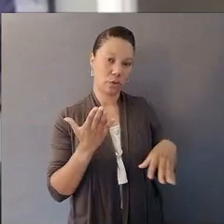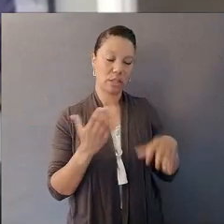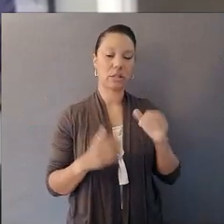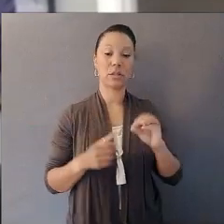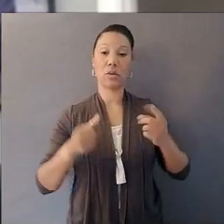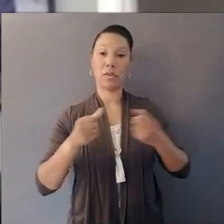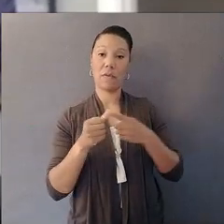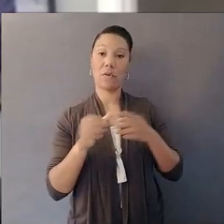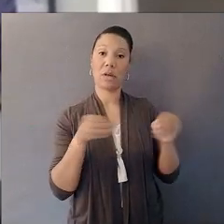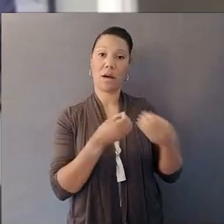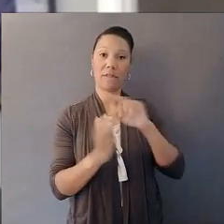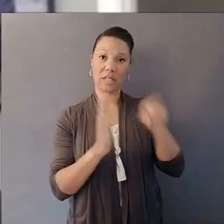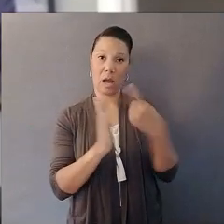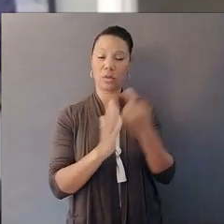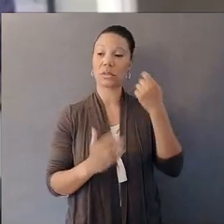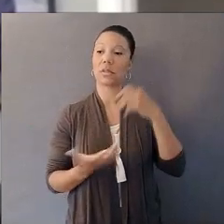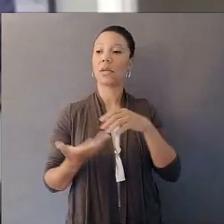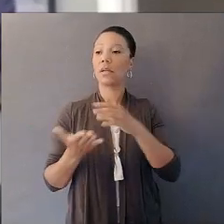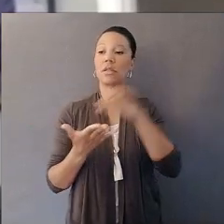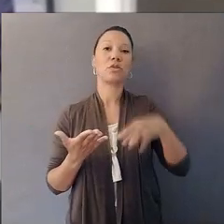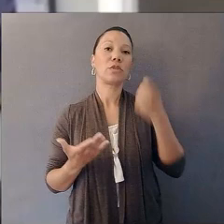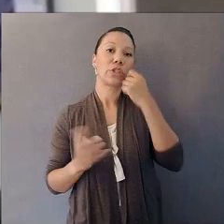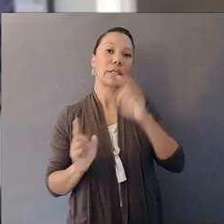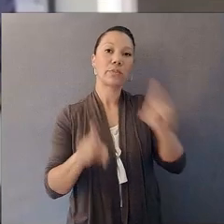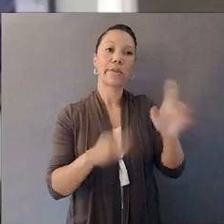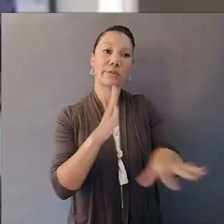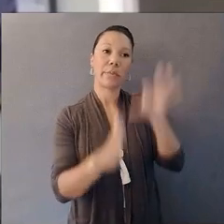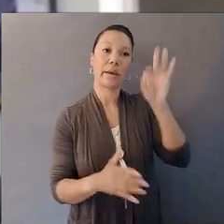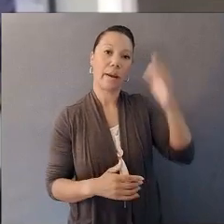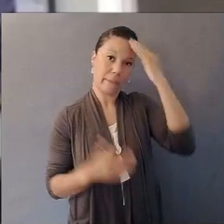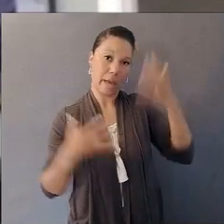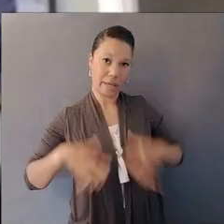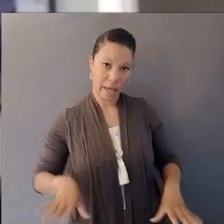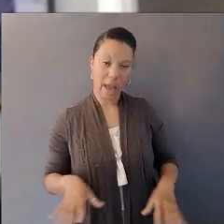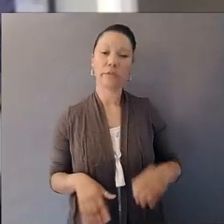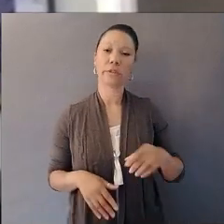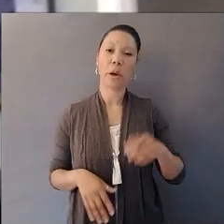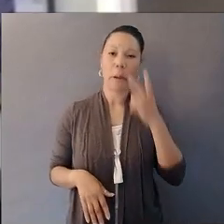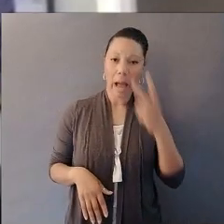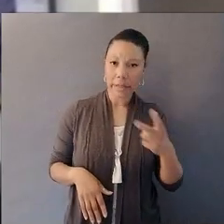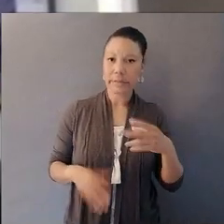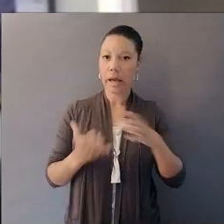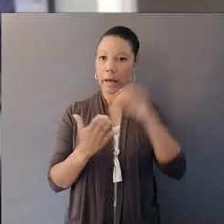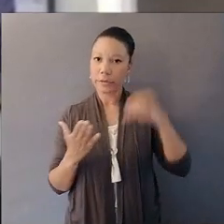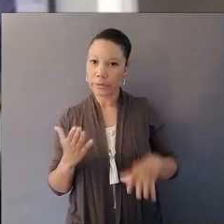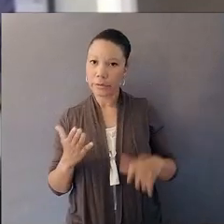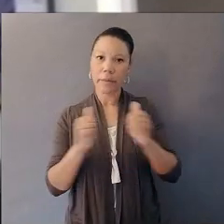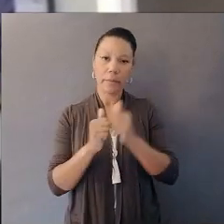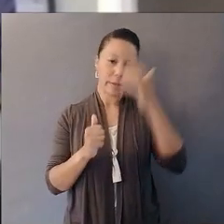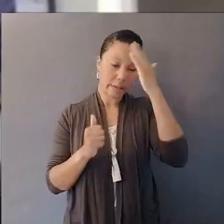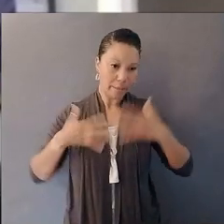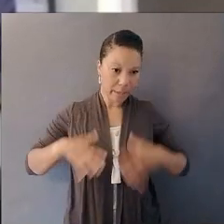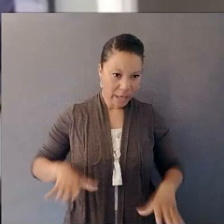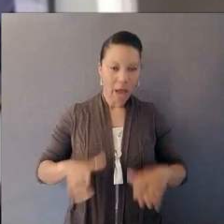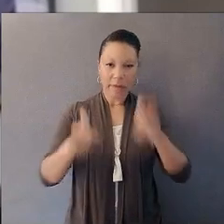held, students had just picked up their cap and gown at school. And one of the students was wearing his cap and gown and kind of fiddling with the Zoom background to get it so it looked like Golden